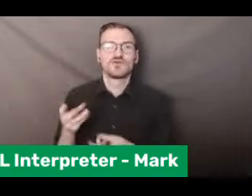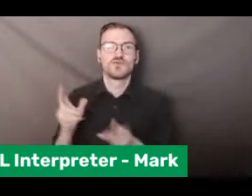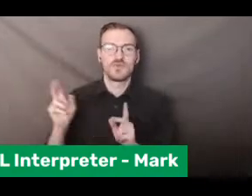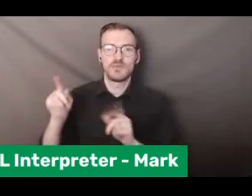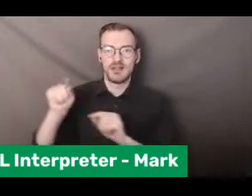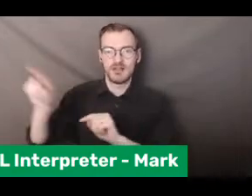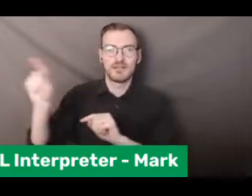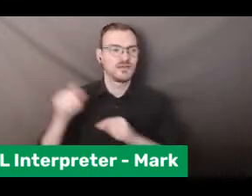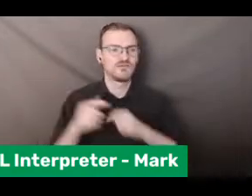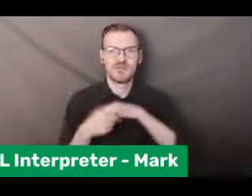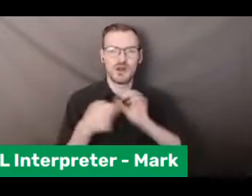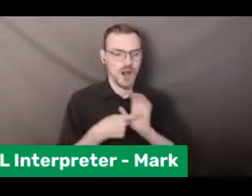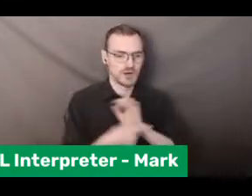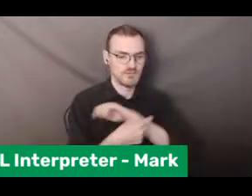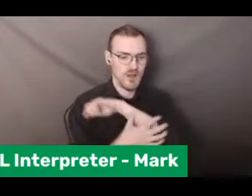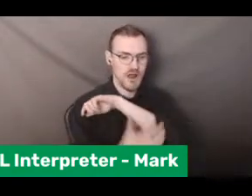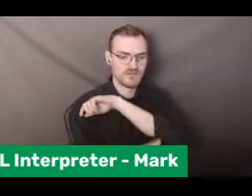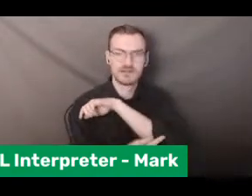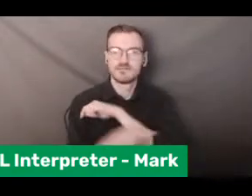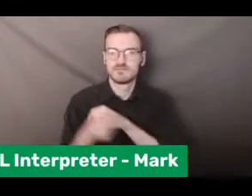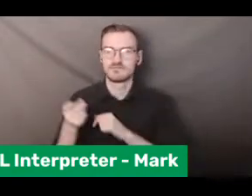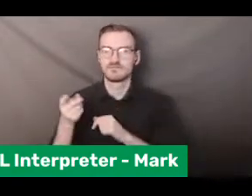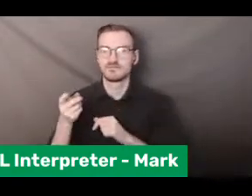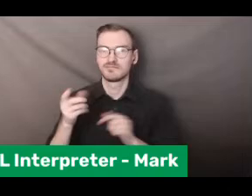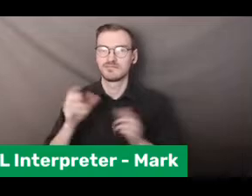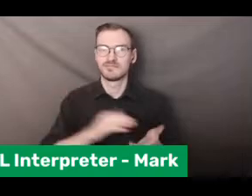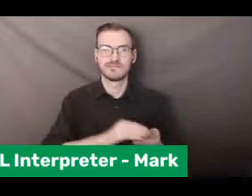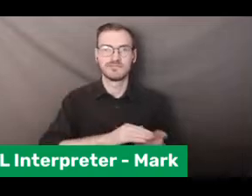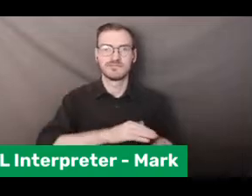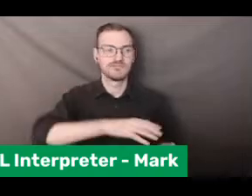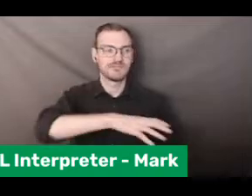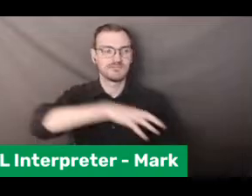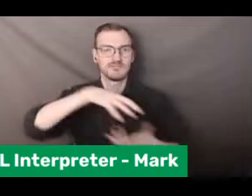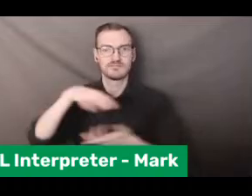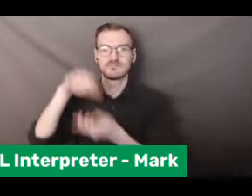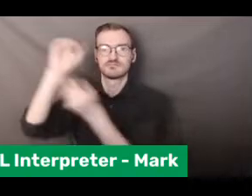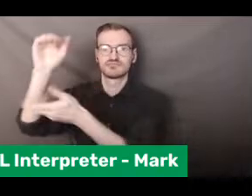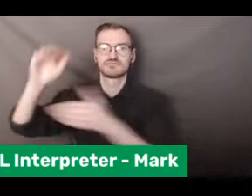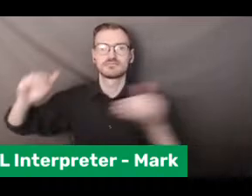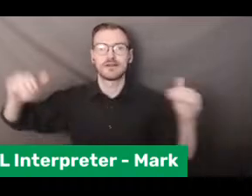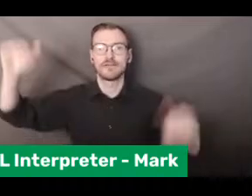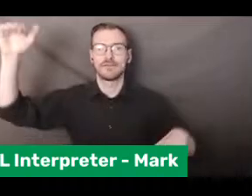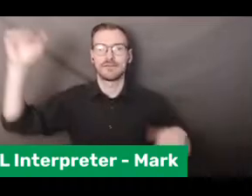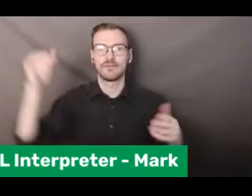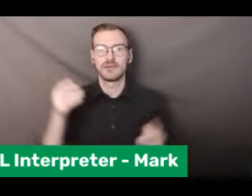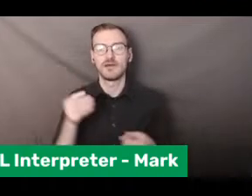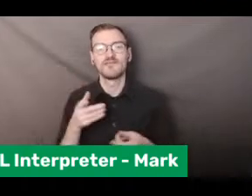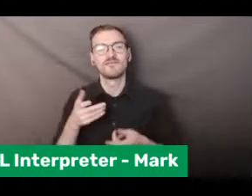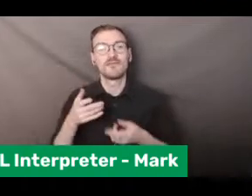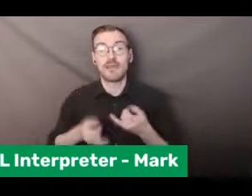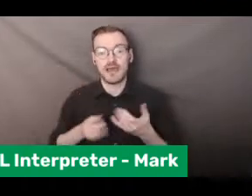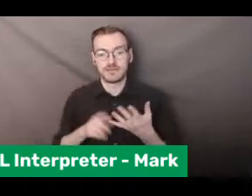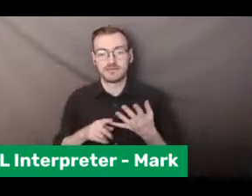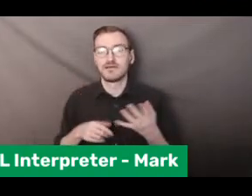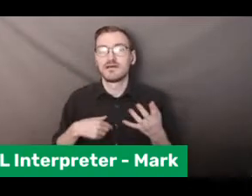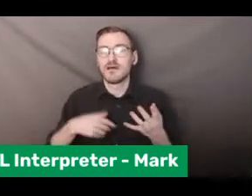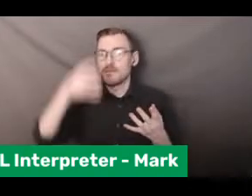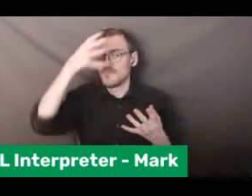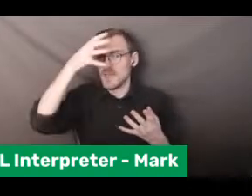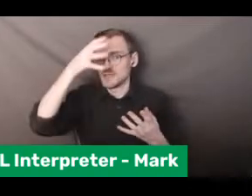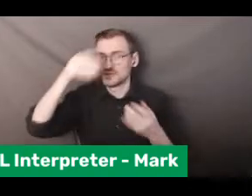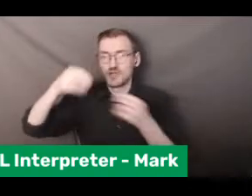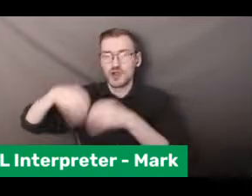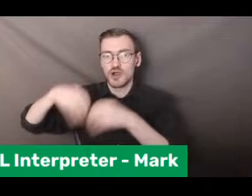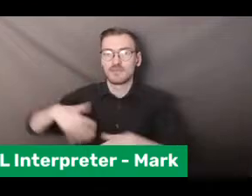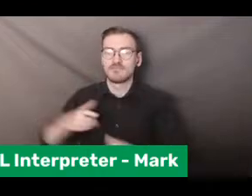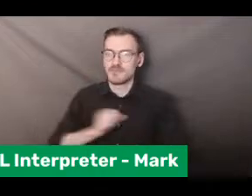rich. And finally, a system we never like to talk about, patriarchy, right? How I, as a cisgendered heterosexual